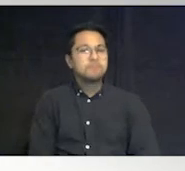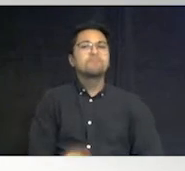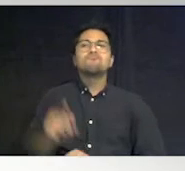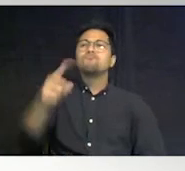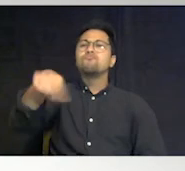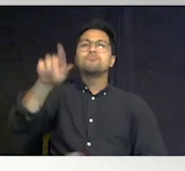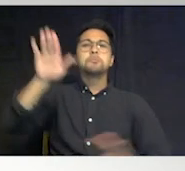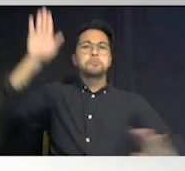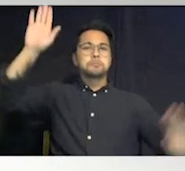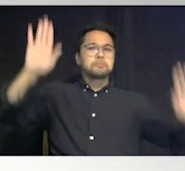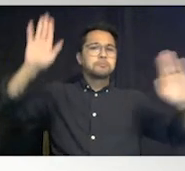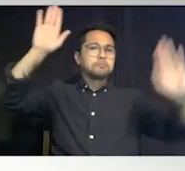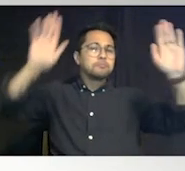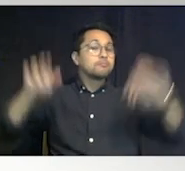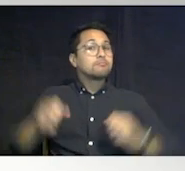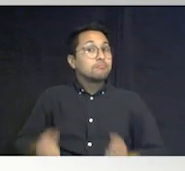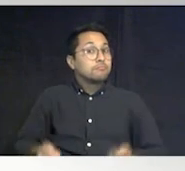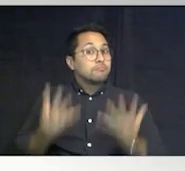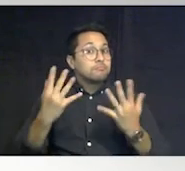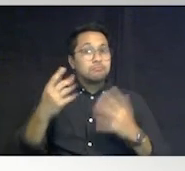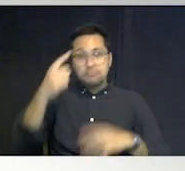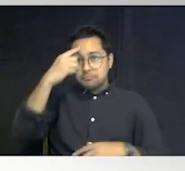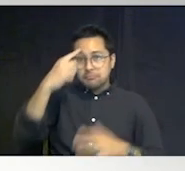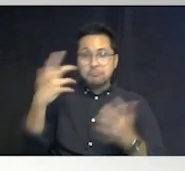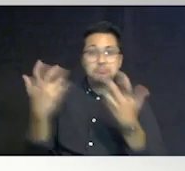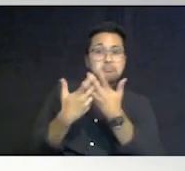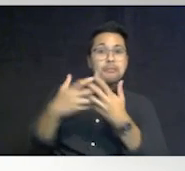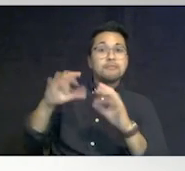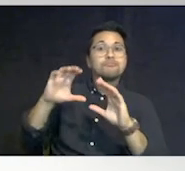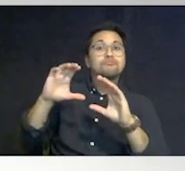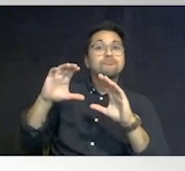of hands, how many people think that falls in stage 1?